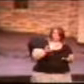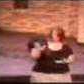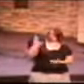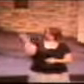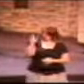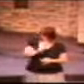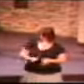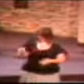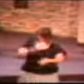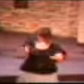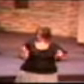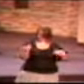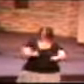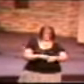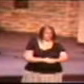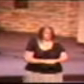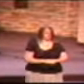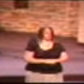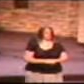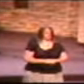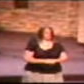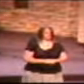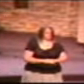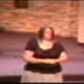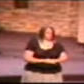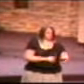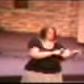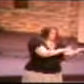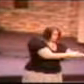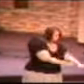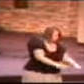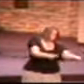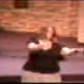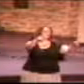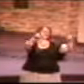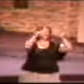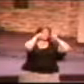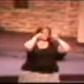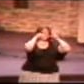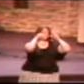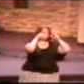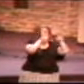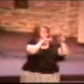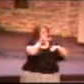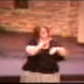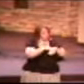kingdom come. Put these glasses on.